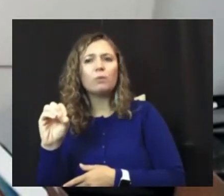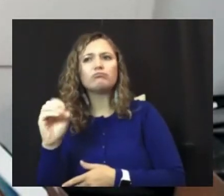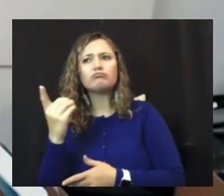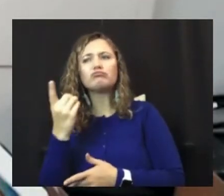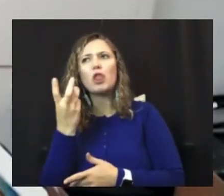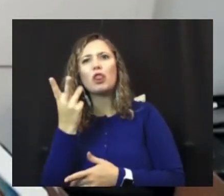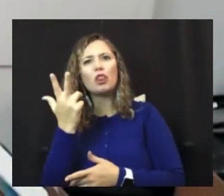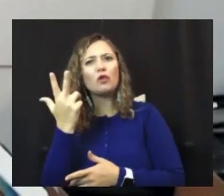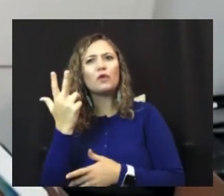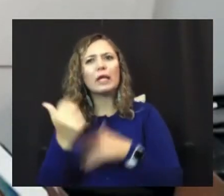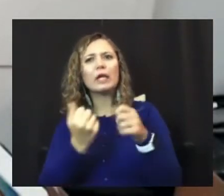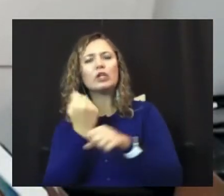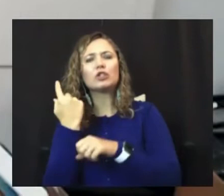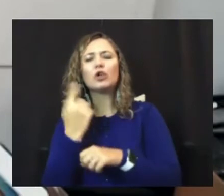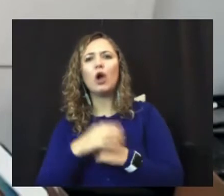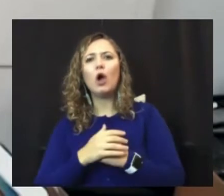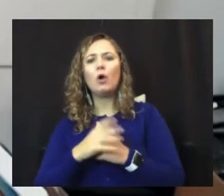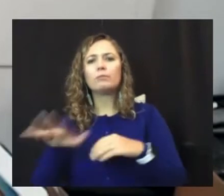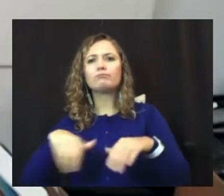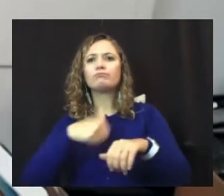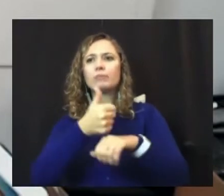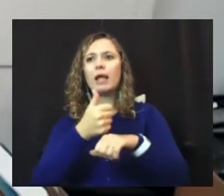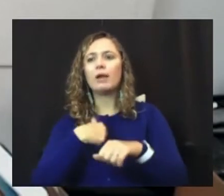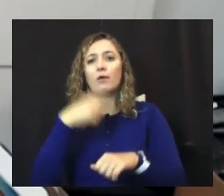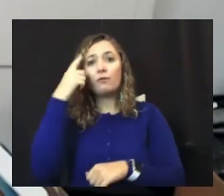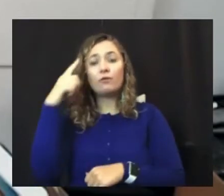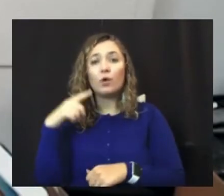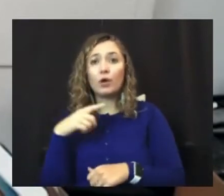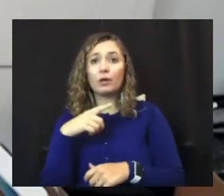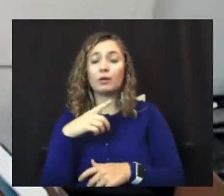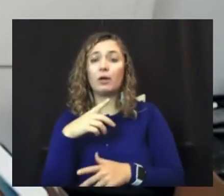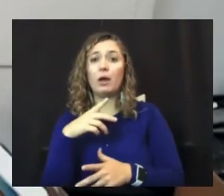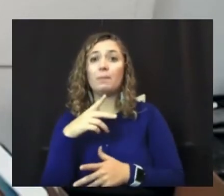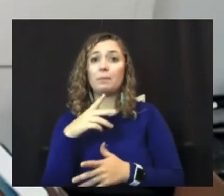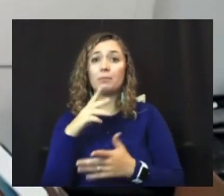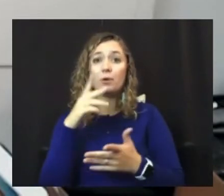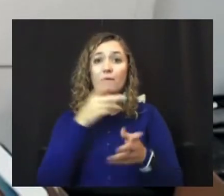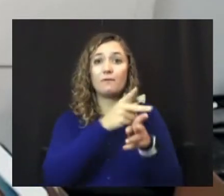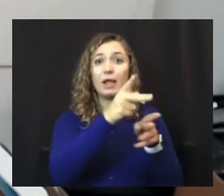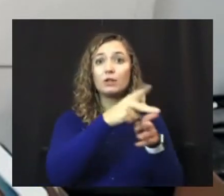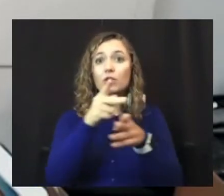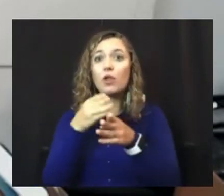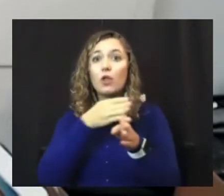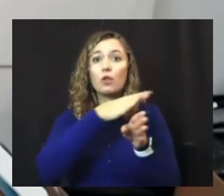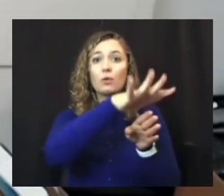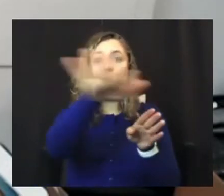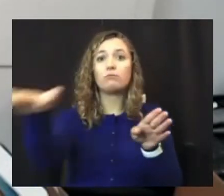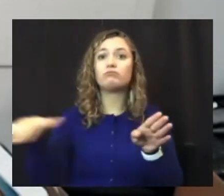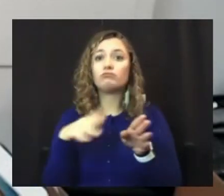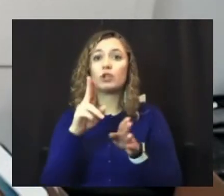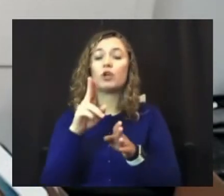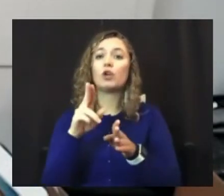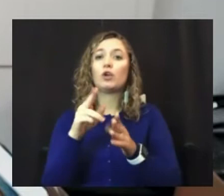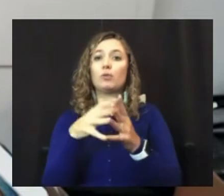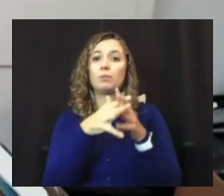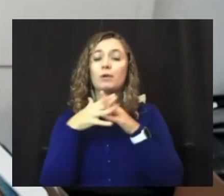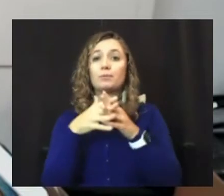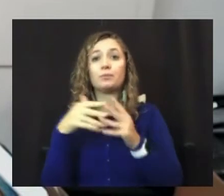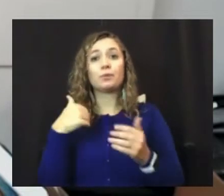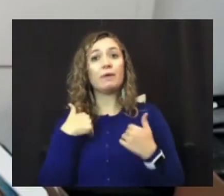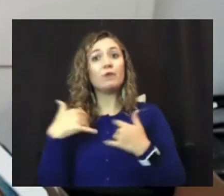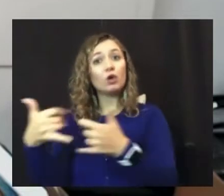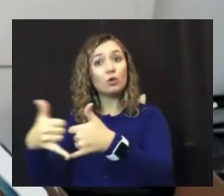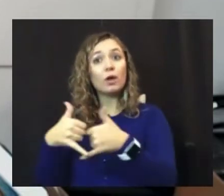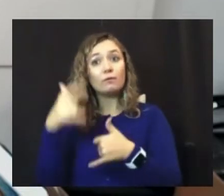providing professional development for TRIO professionals throughout the United States. We are grant funded in that aspect. However, we also